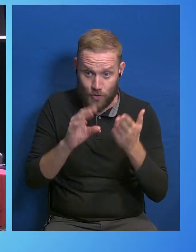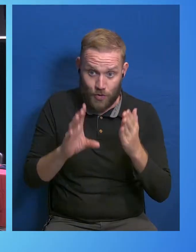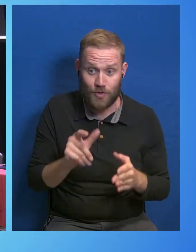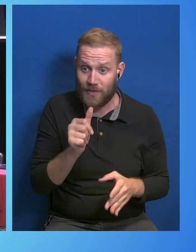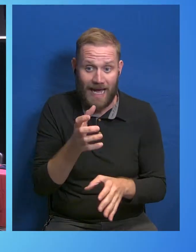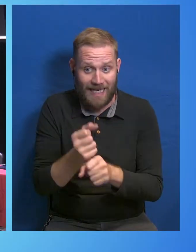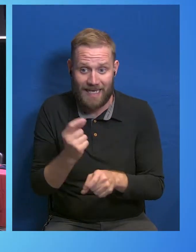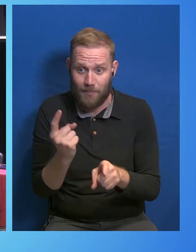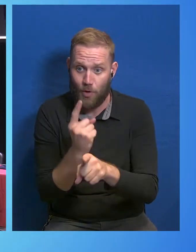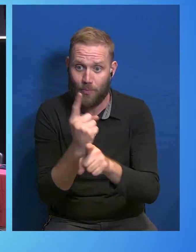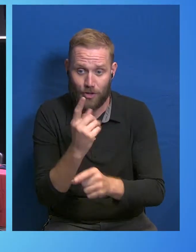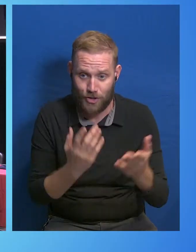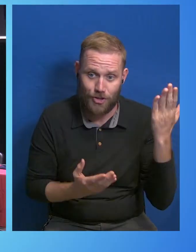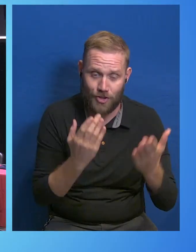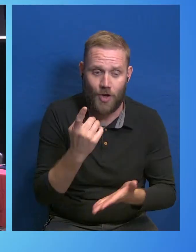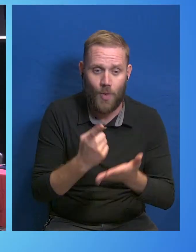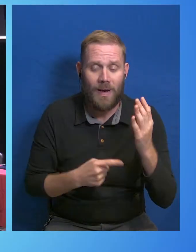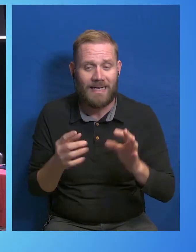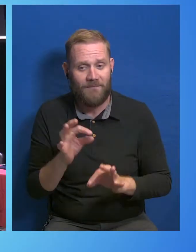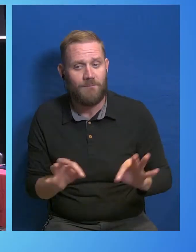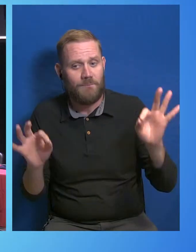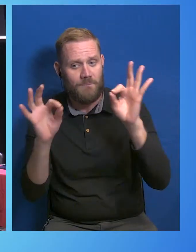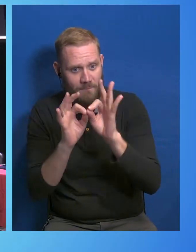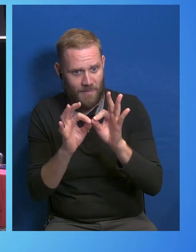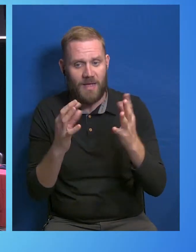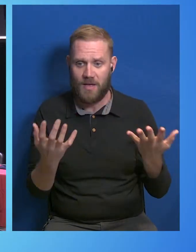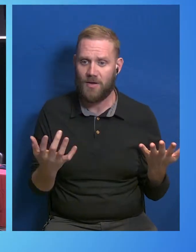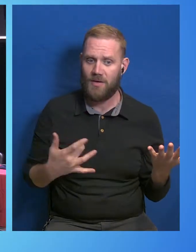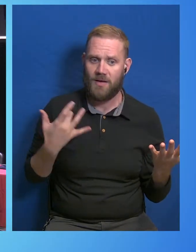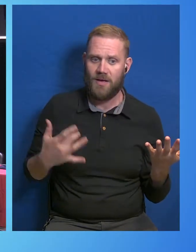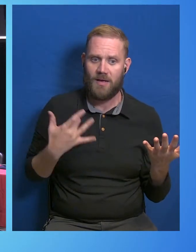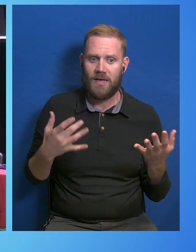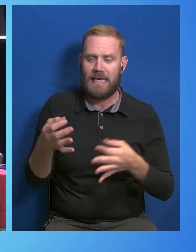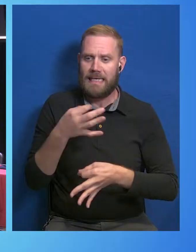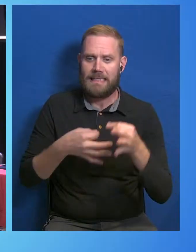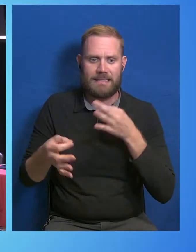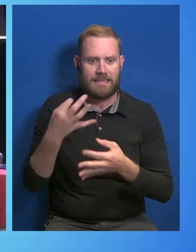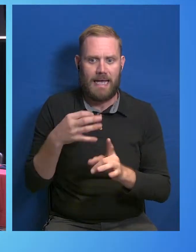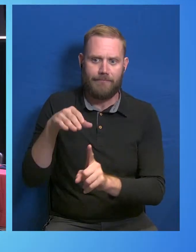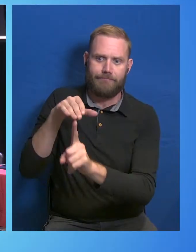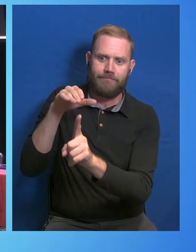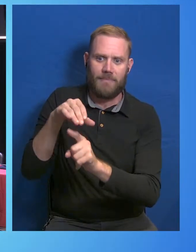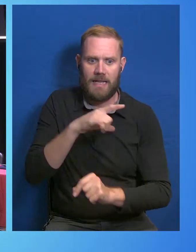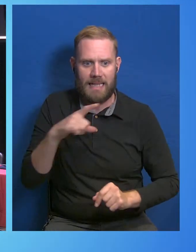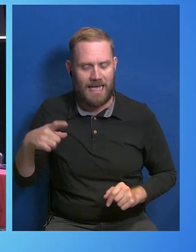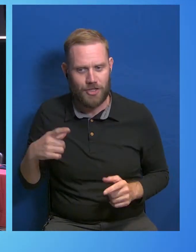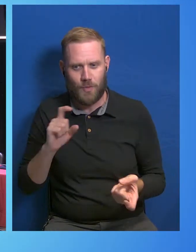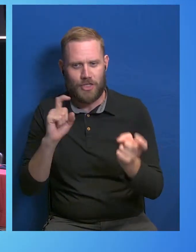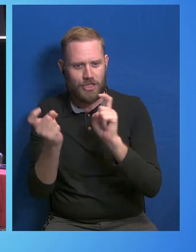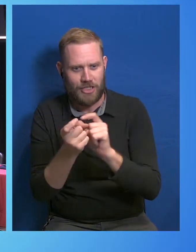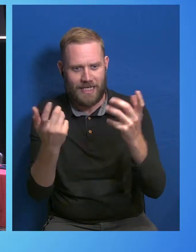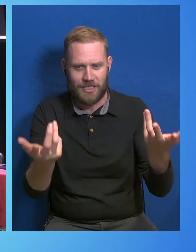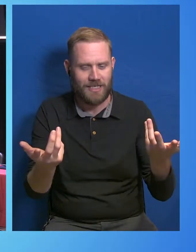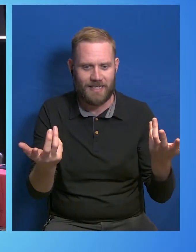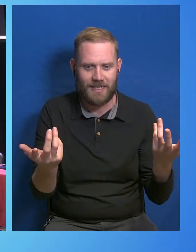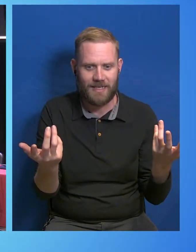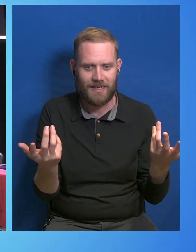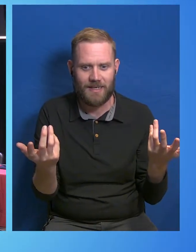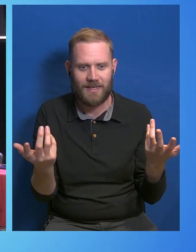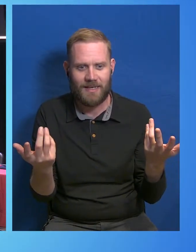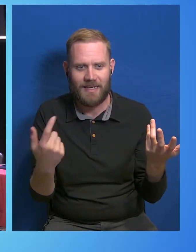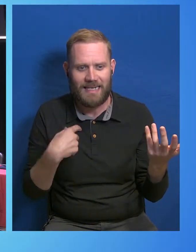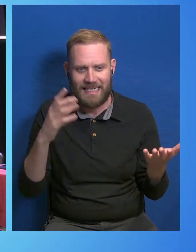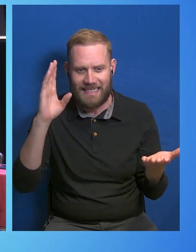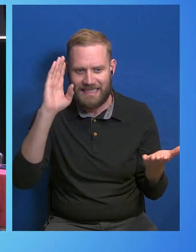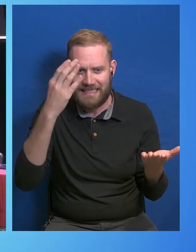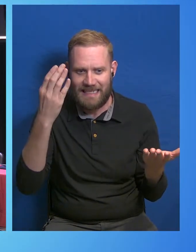state. That, to me, seems to be a more important direction than counting pennies again, because now we're just shifting deck chairs on the Titanic, and that doesn't